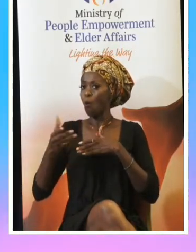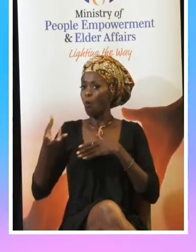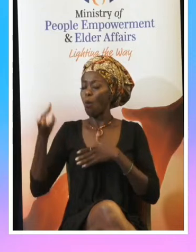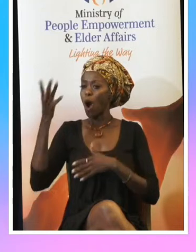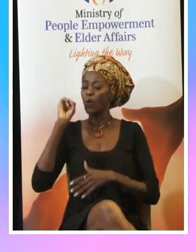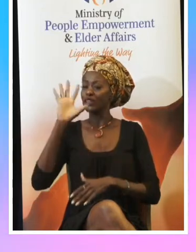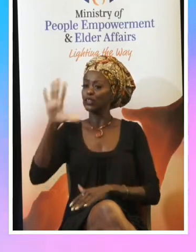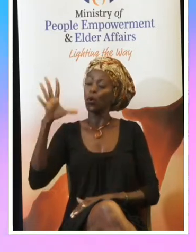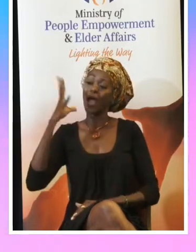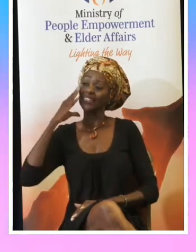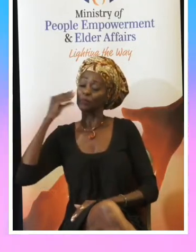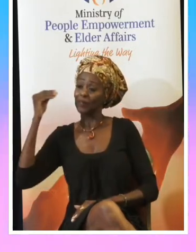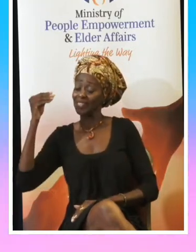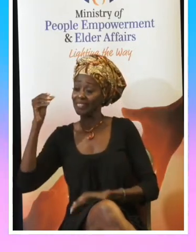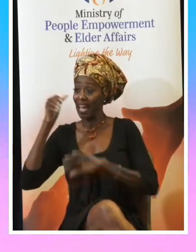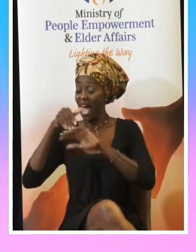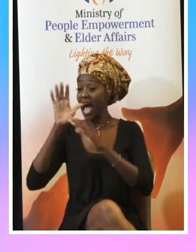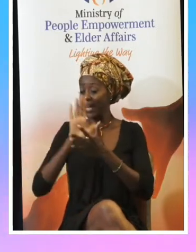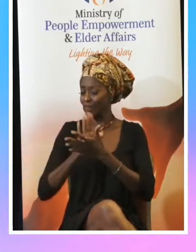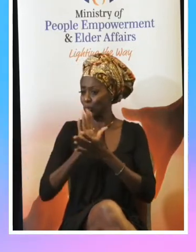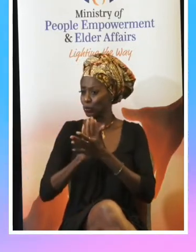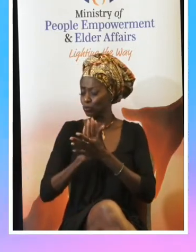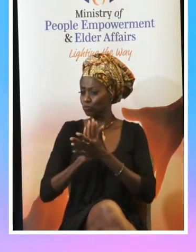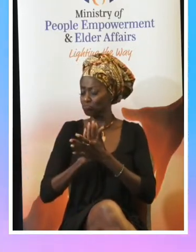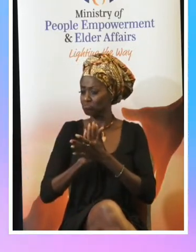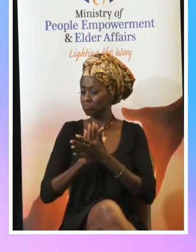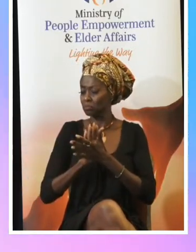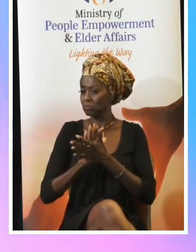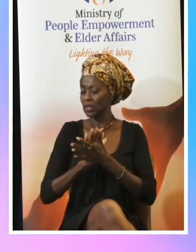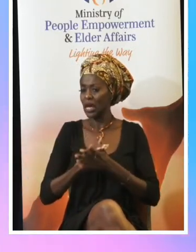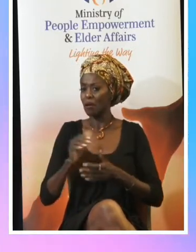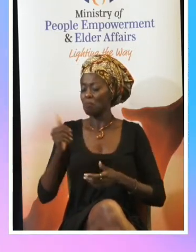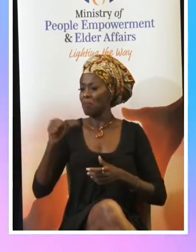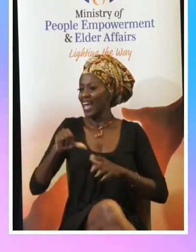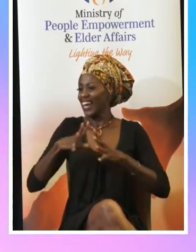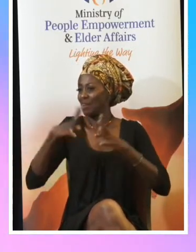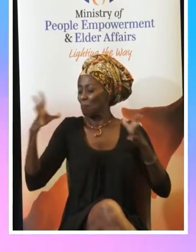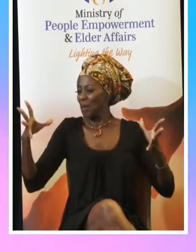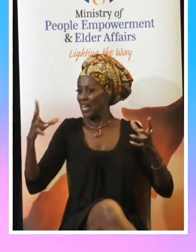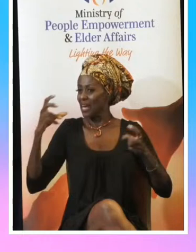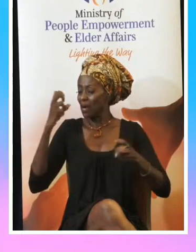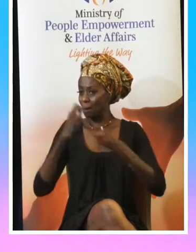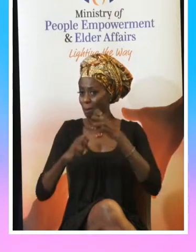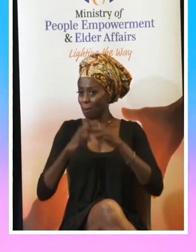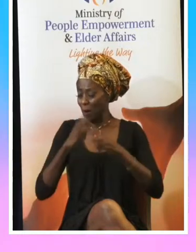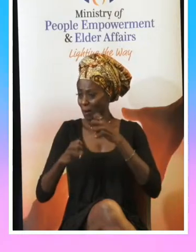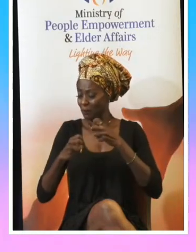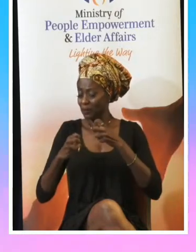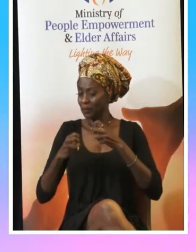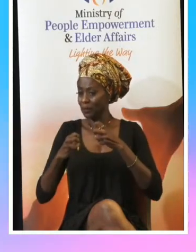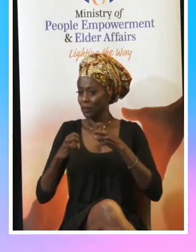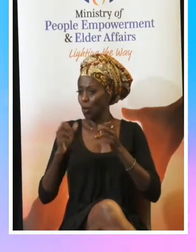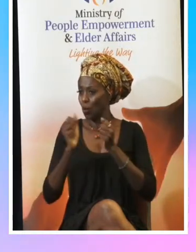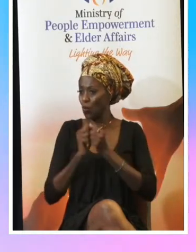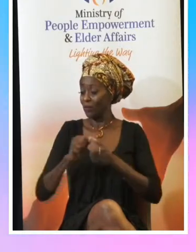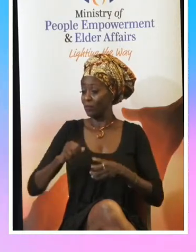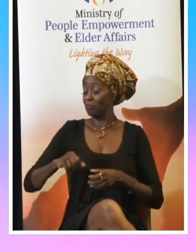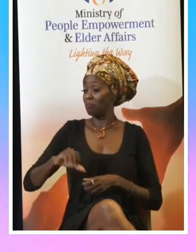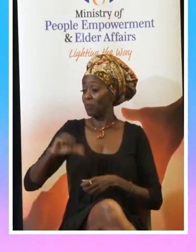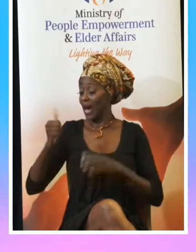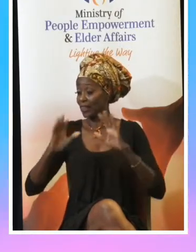and were there any major challenges, and who, any major challenges at that point?